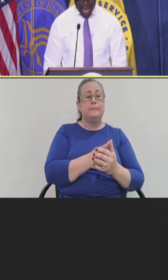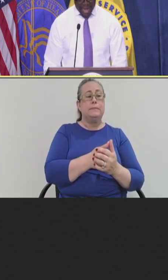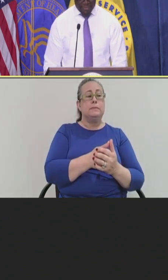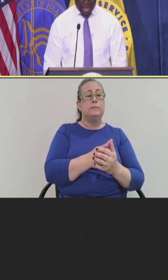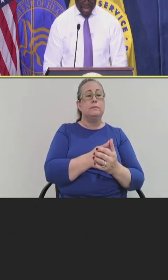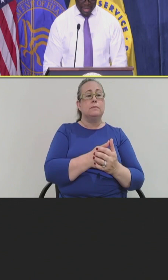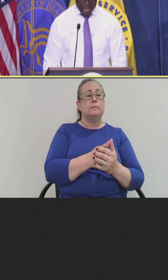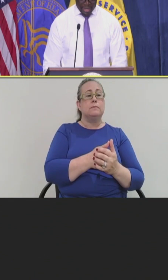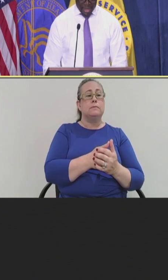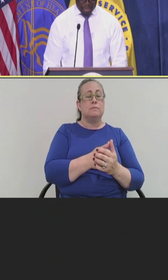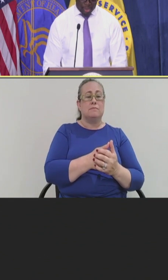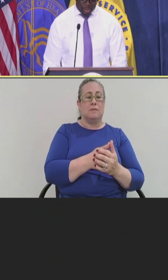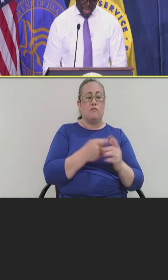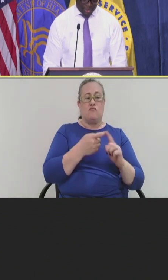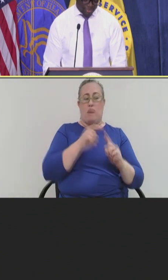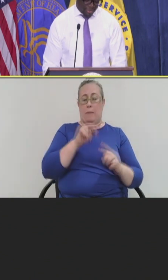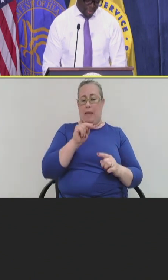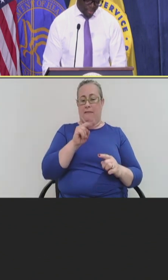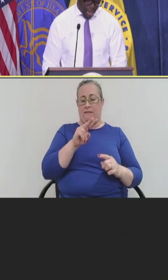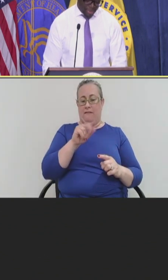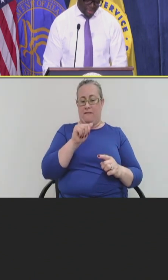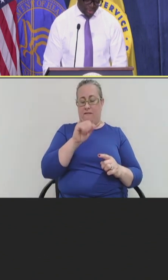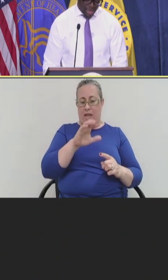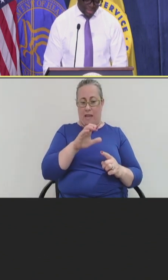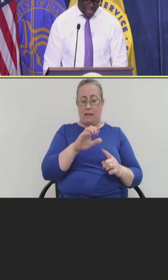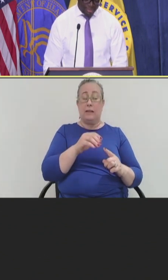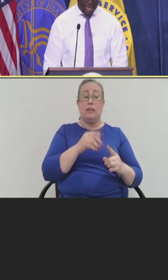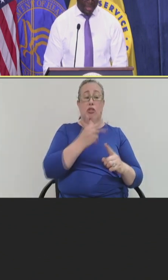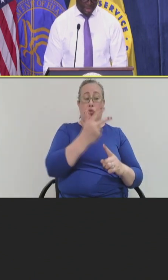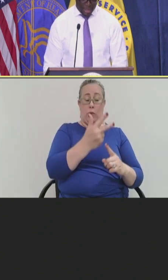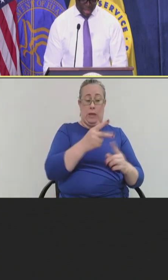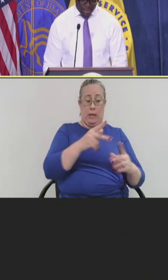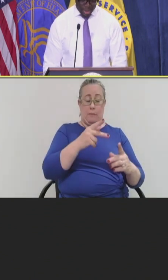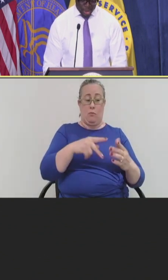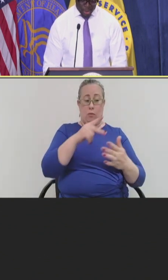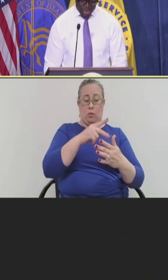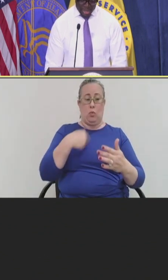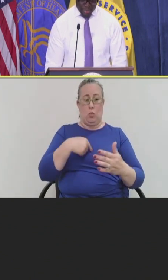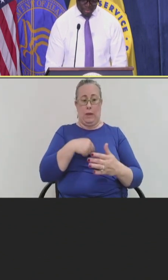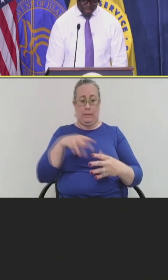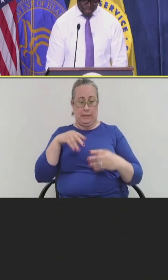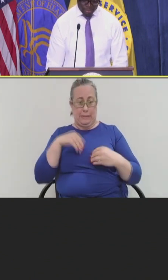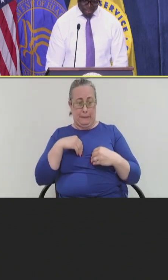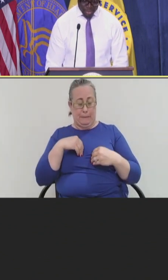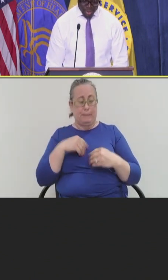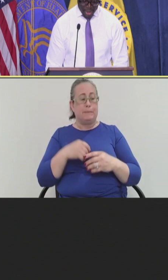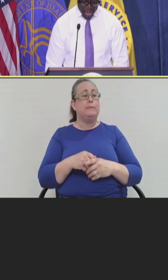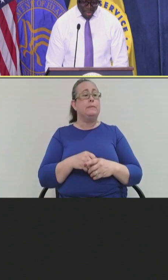by NVAC. 2 out of the 3 priorities were accepted, including